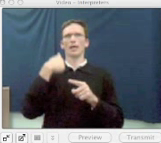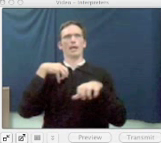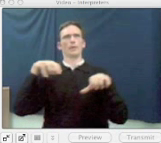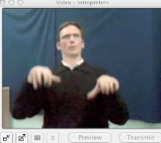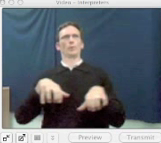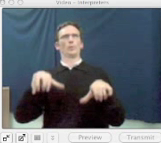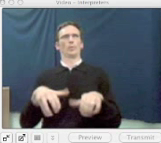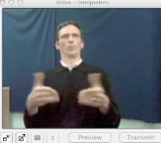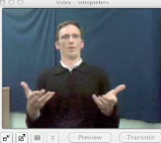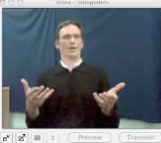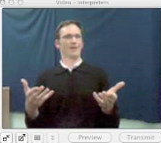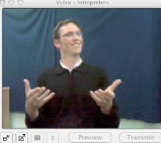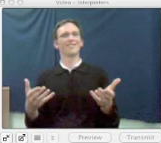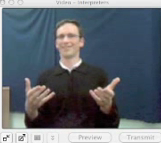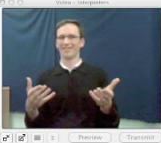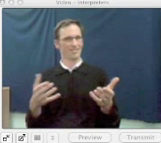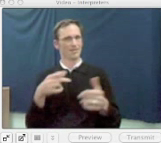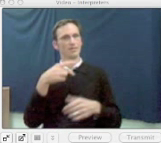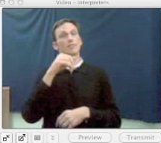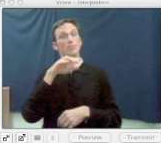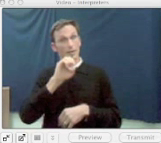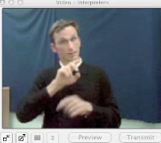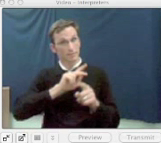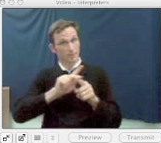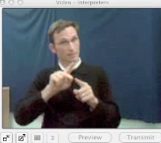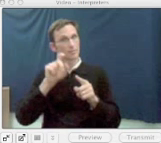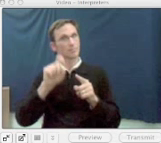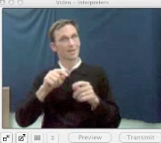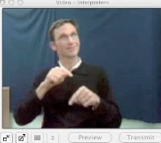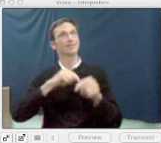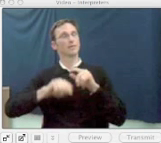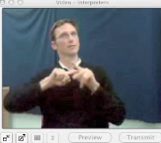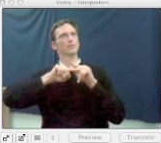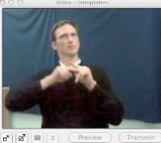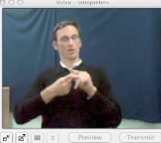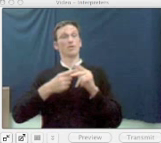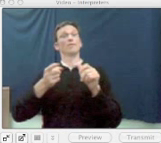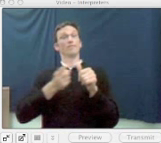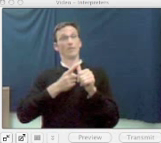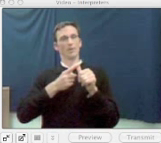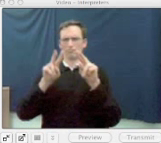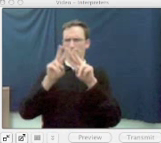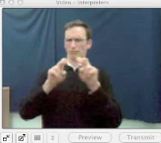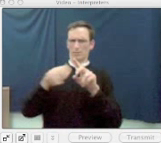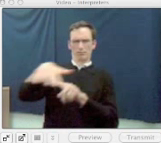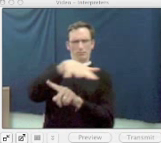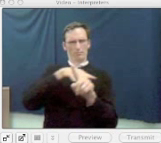Practice professions start with the question, what's going on?